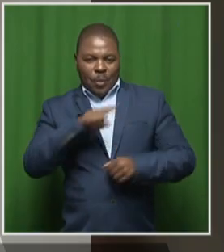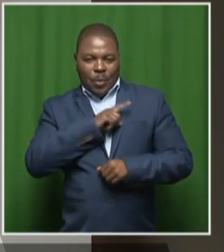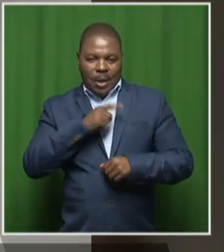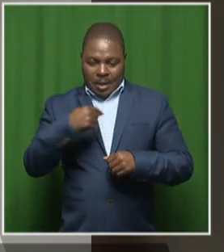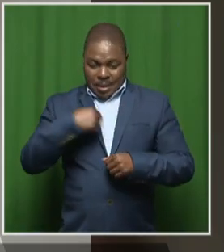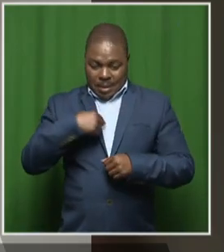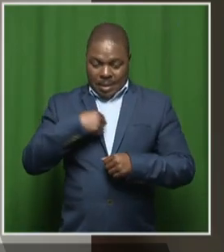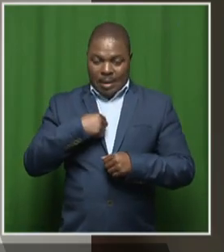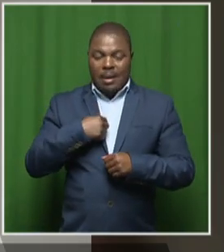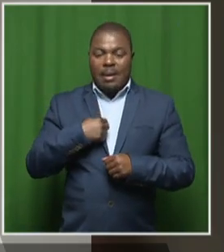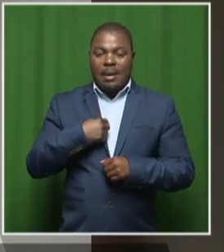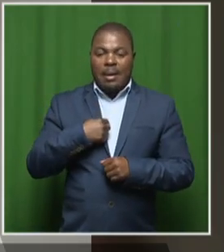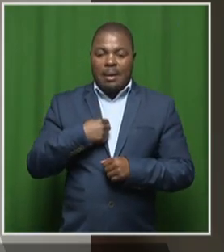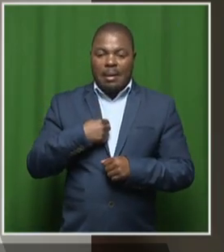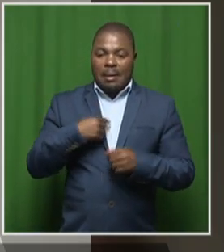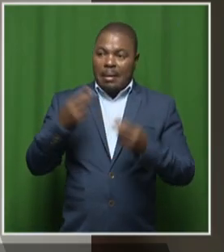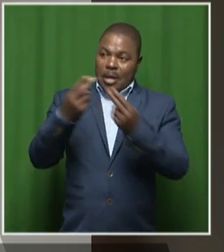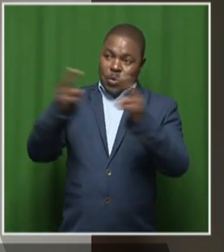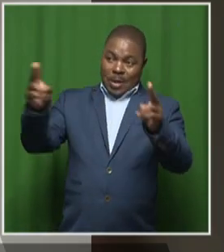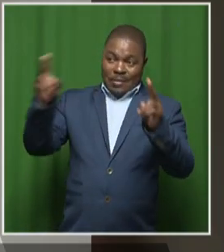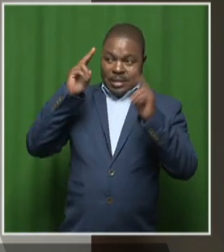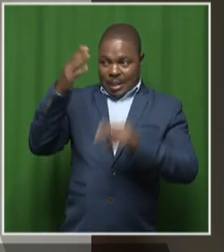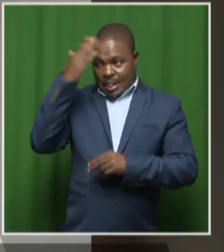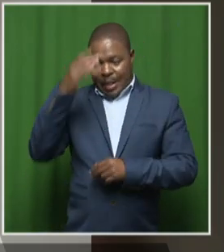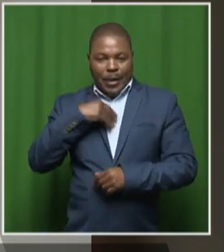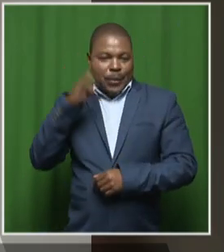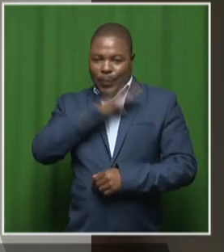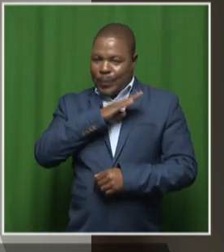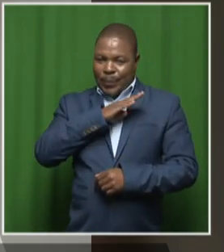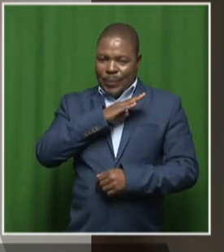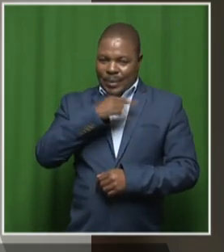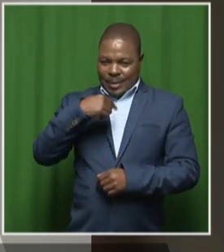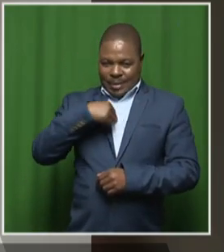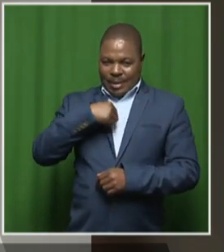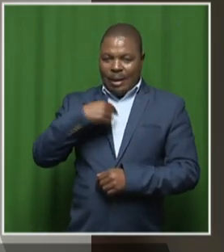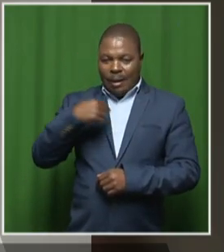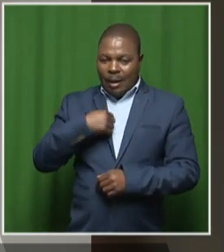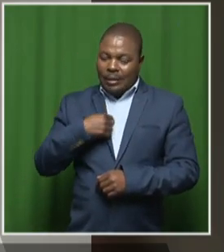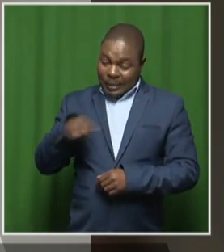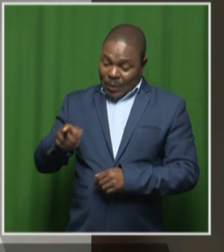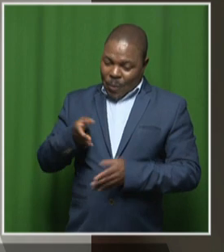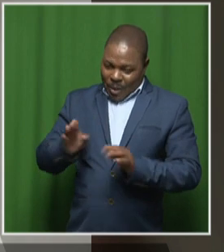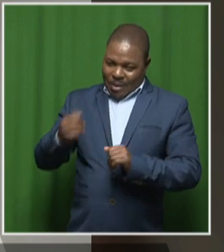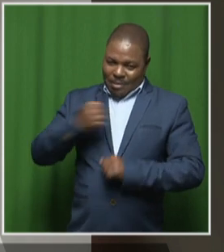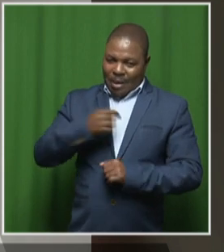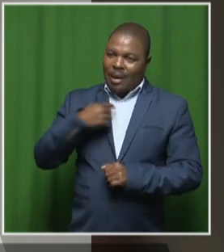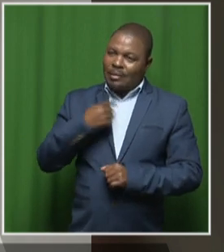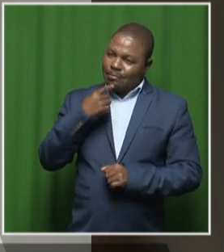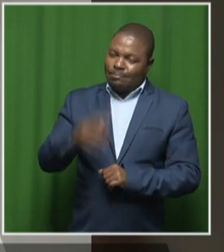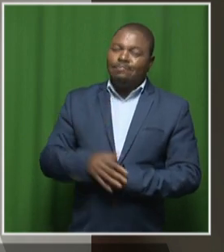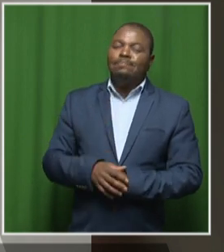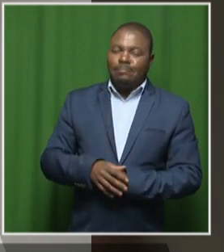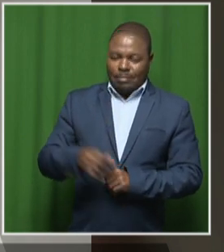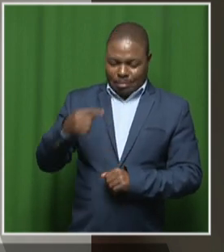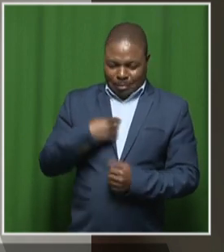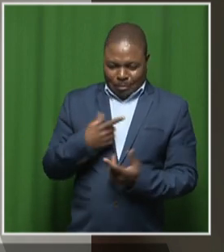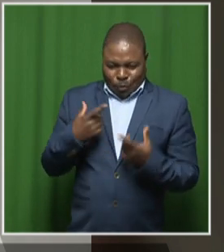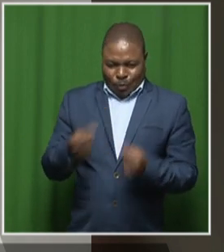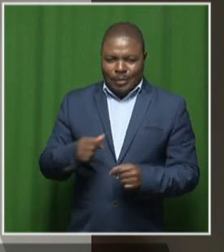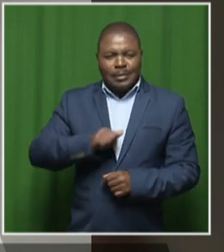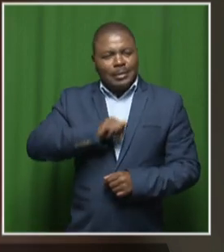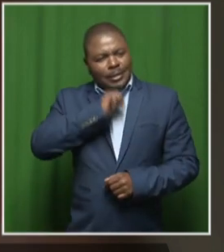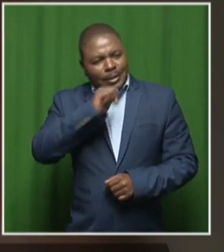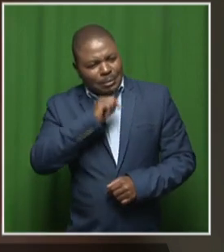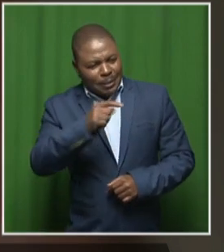varsity. I didn't graduate, so this is like my sort of way to say that, guys, like what I'm doing, that it doesn't matter if I